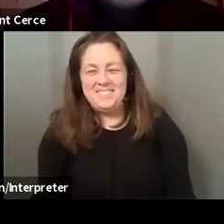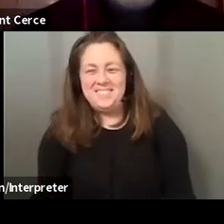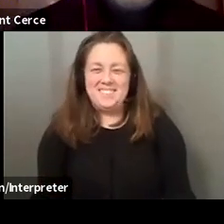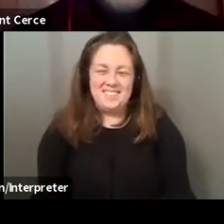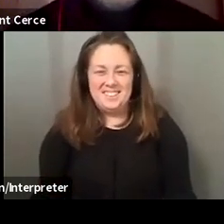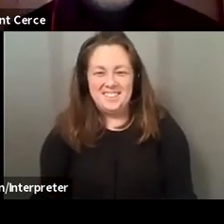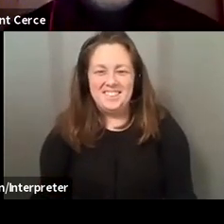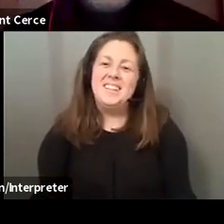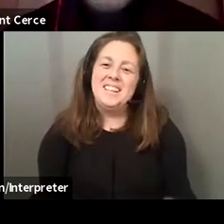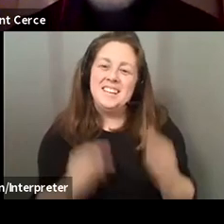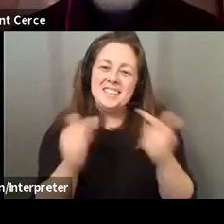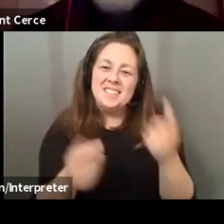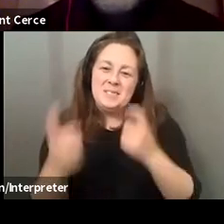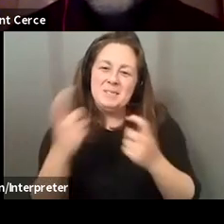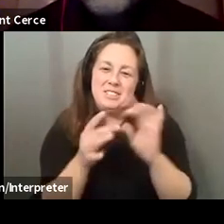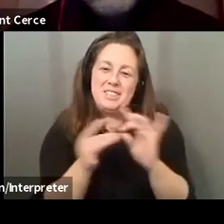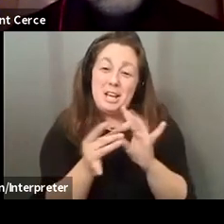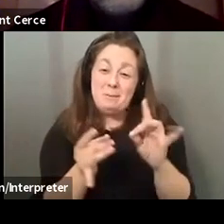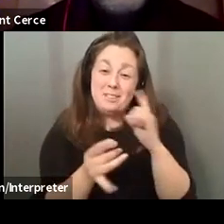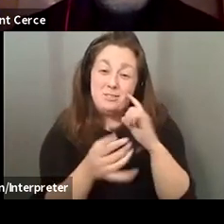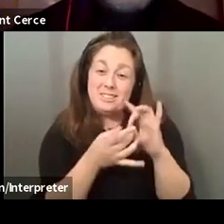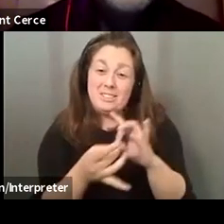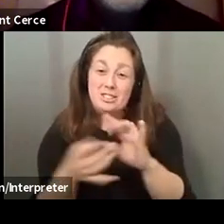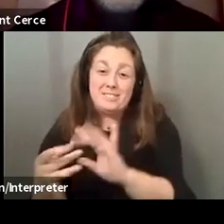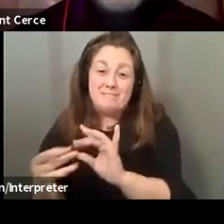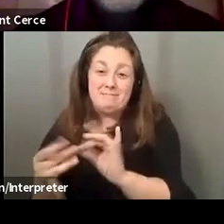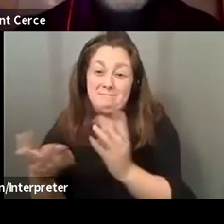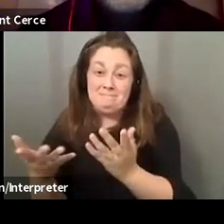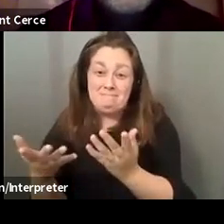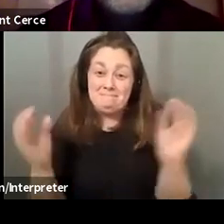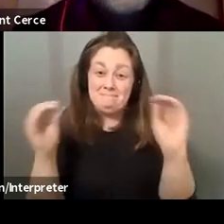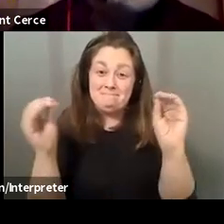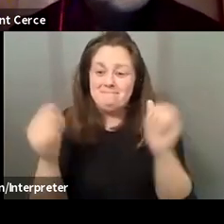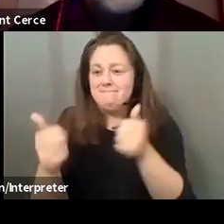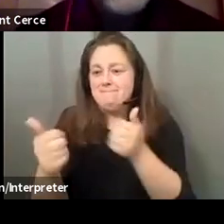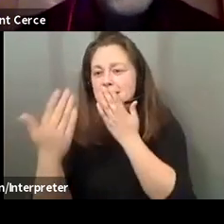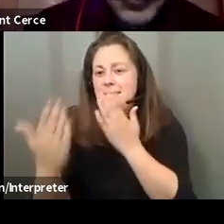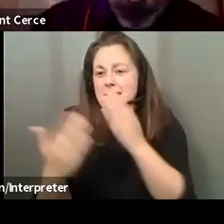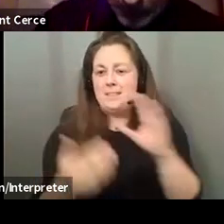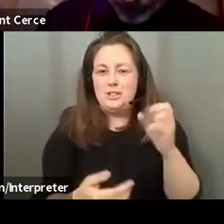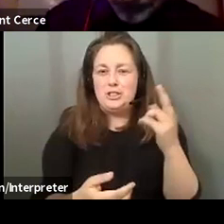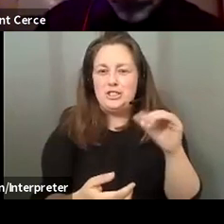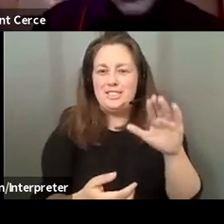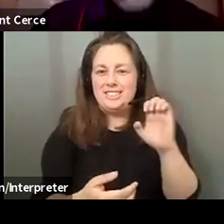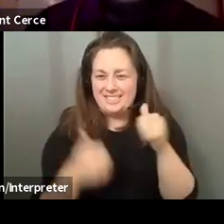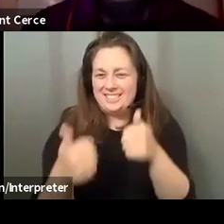All right, anybody have any questions or comments on that? No? All right, seeing none. Thank you very much, Mr. Searcy.